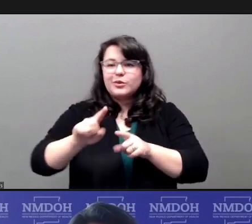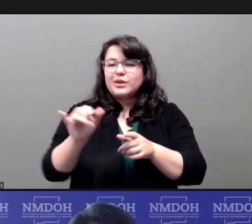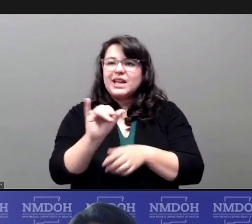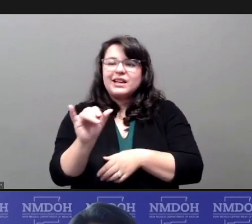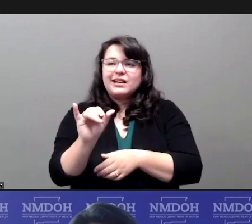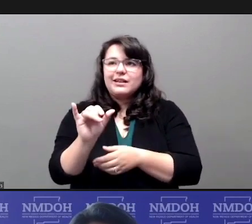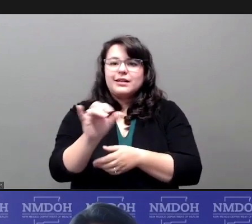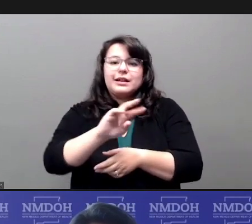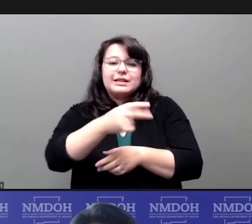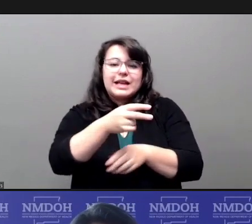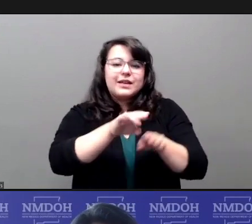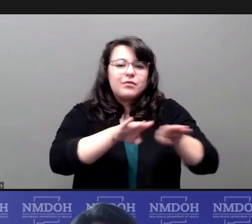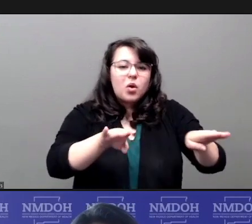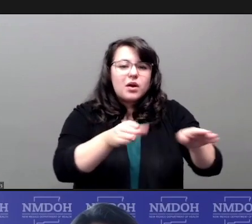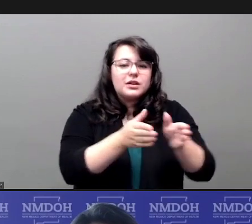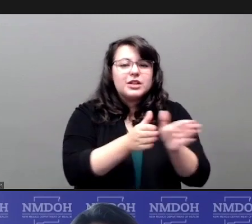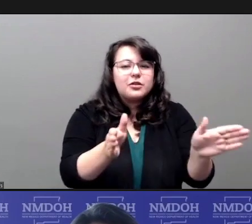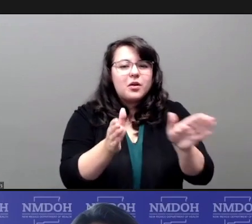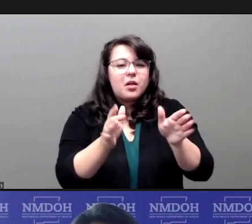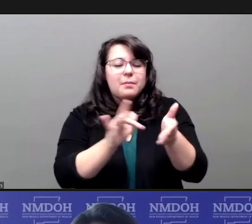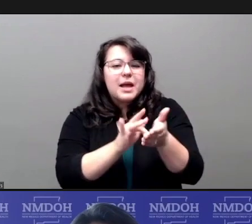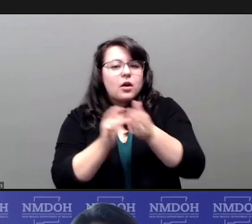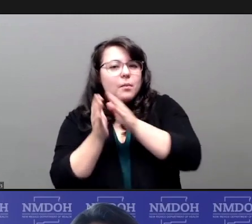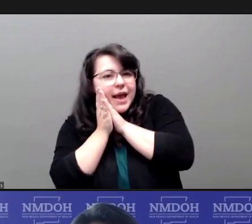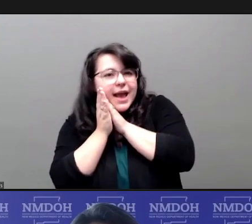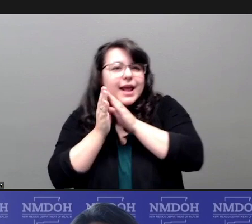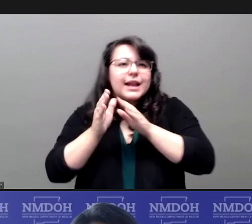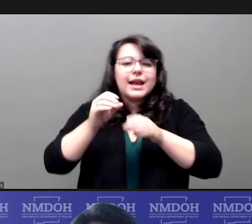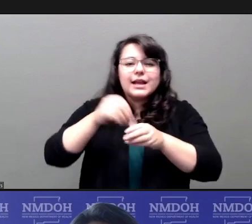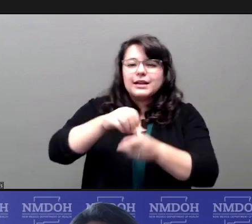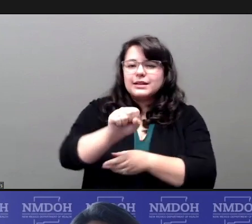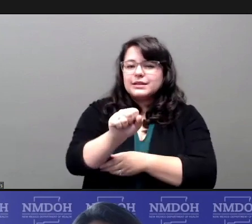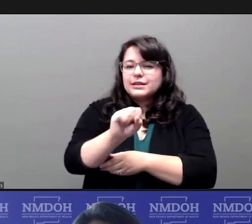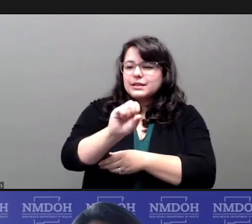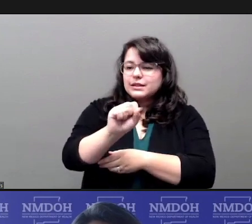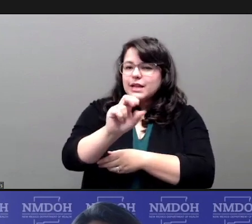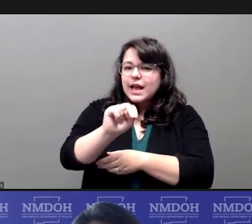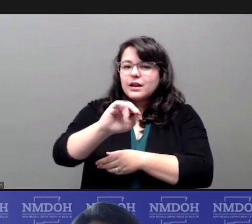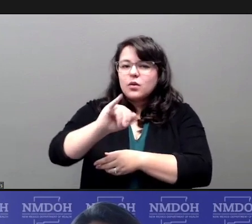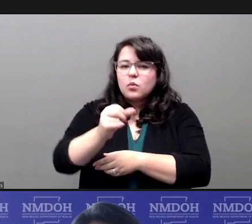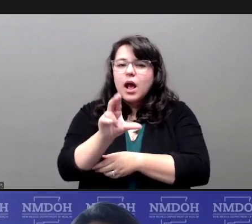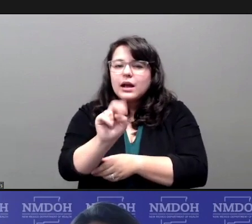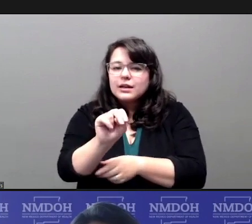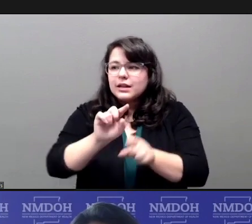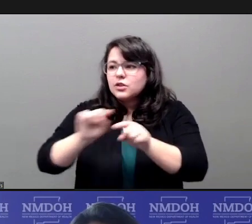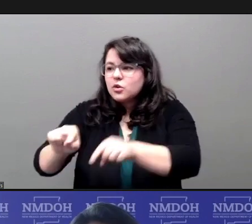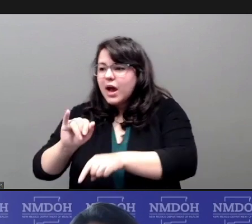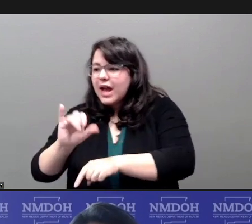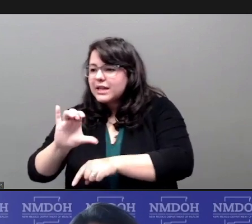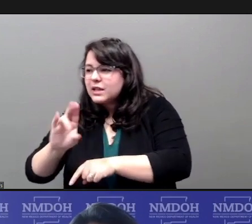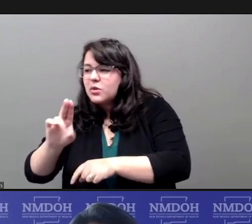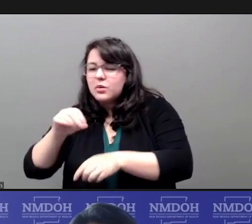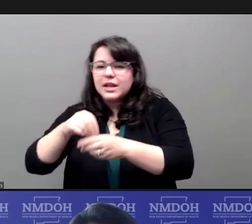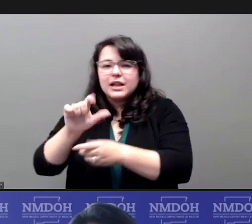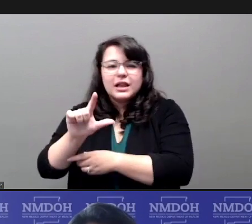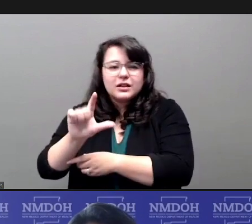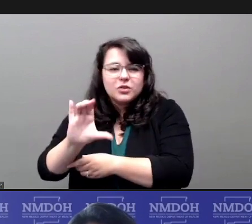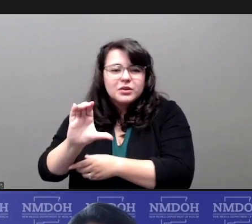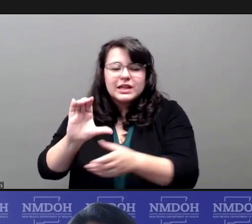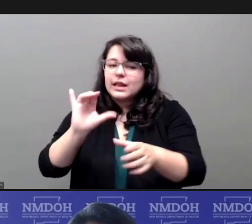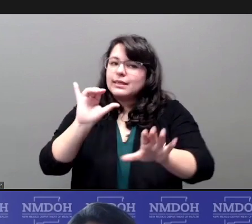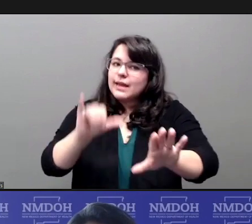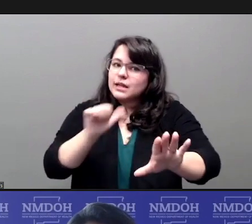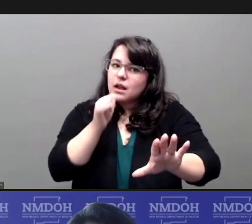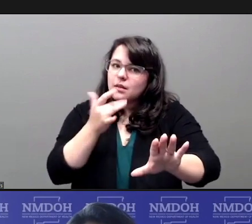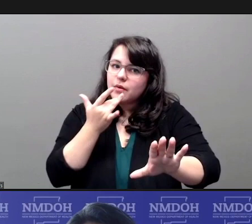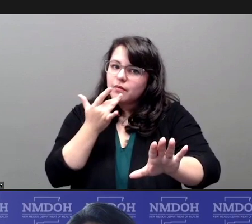general medical bed at San Juan Regional Medical Center down to an ICU in Las Cruces. That's not our preferred course of action, but